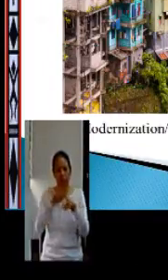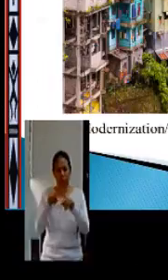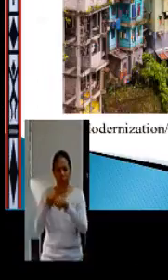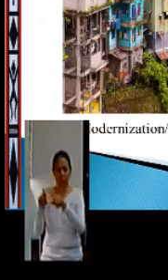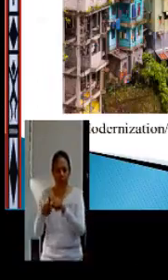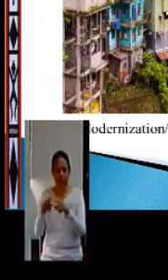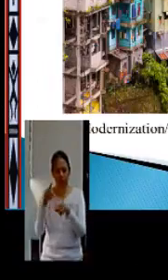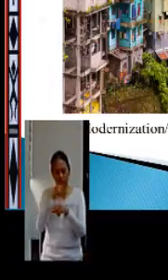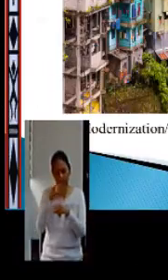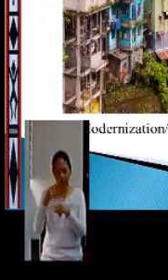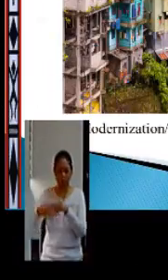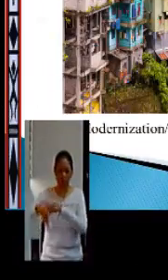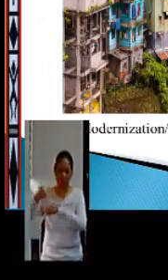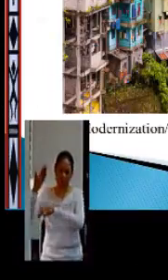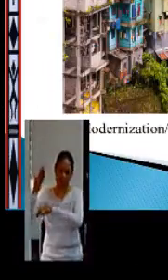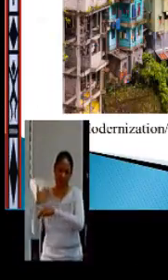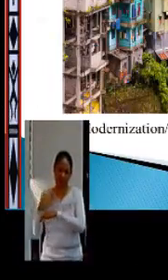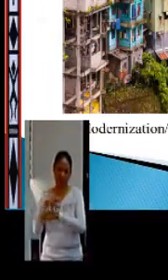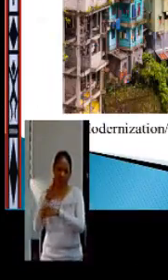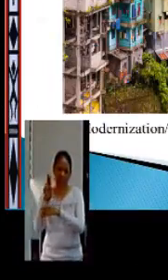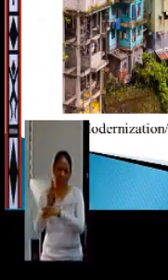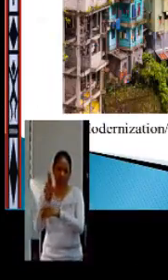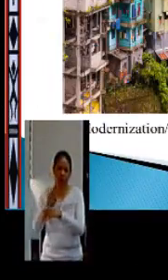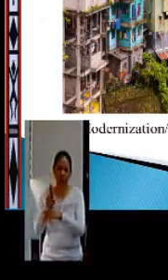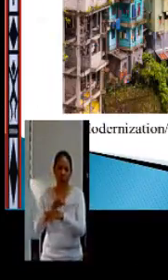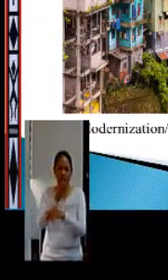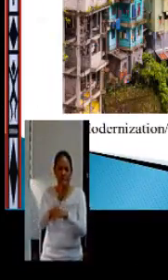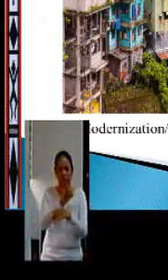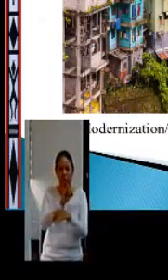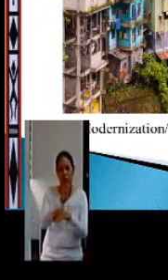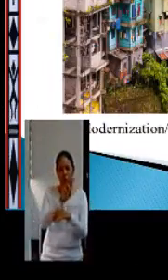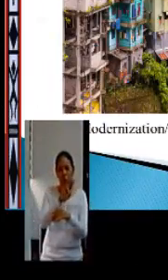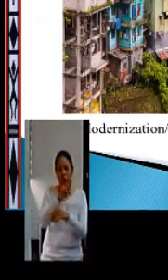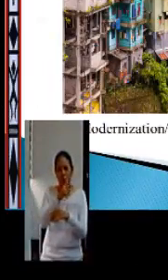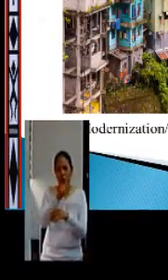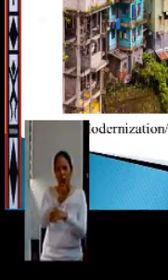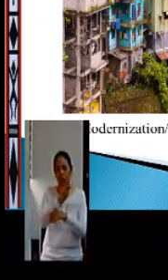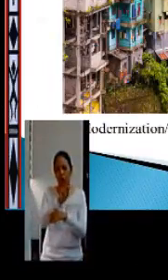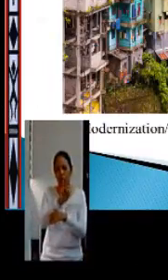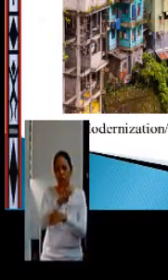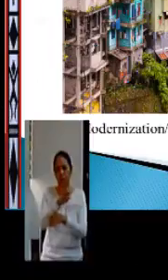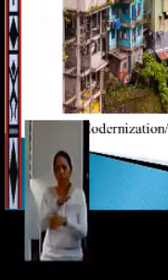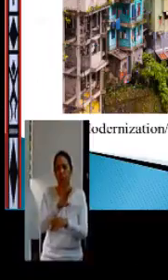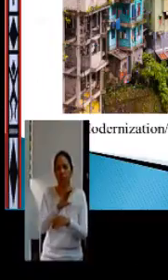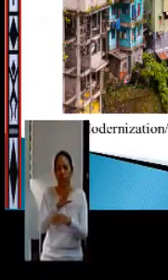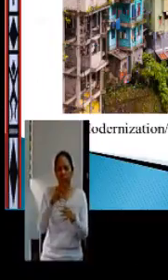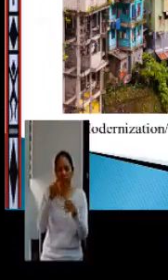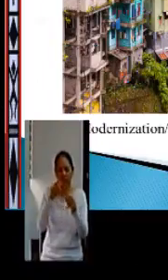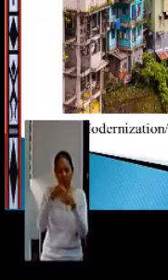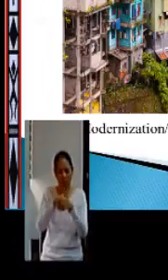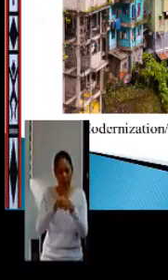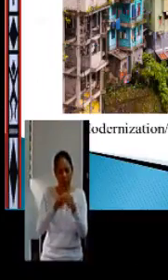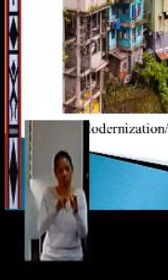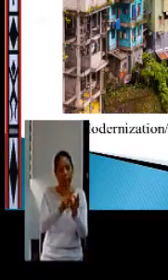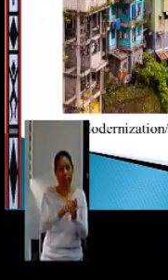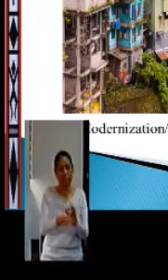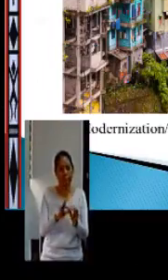organic in every planting we do. But unfortunately, today, we adopt some sort